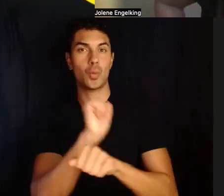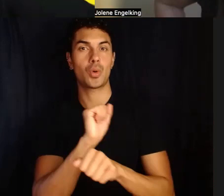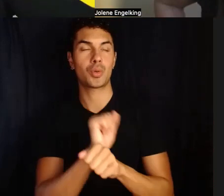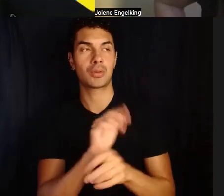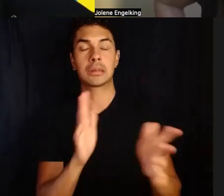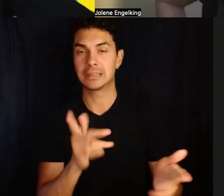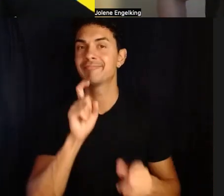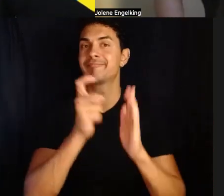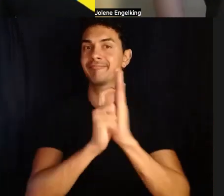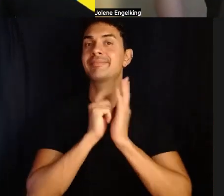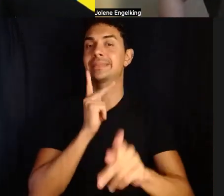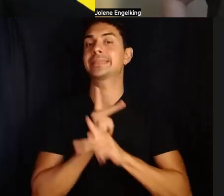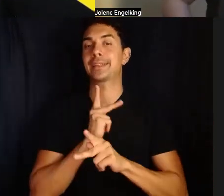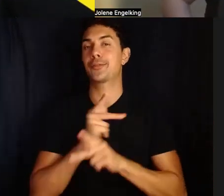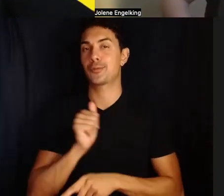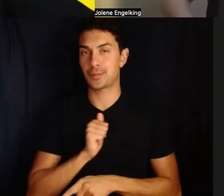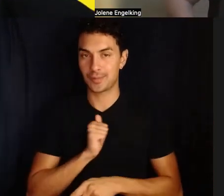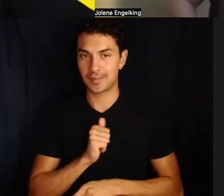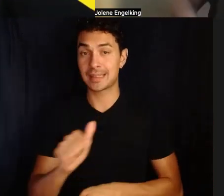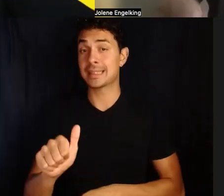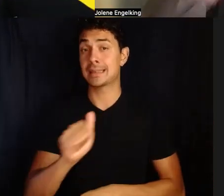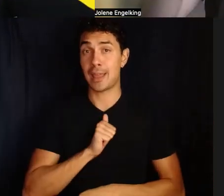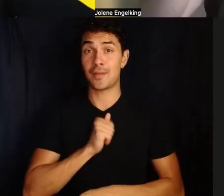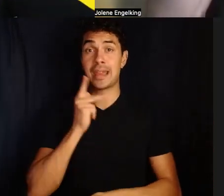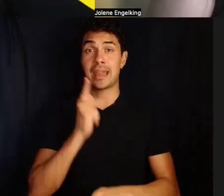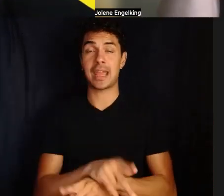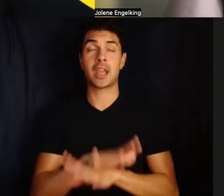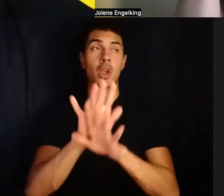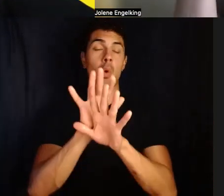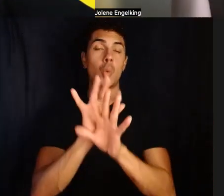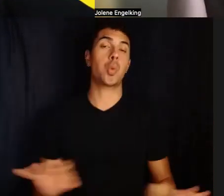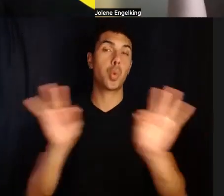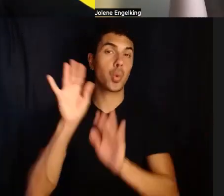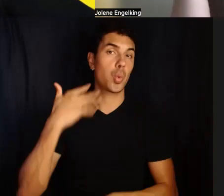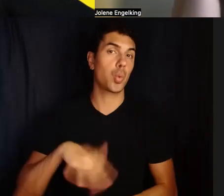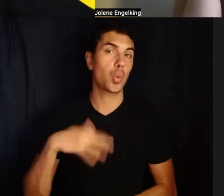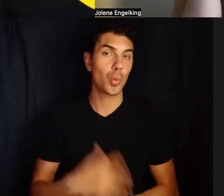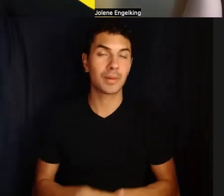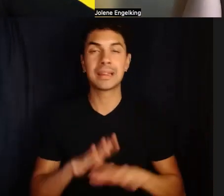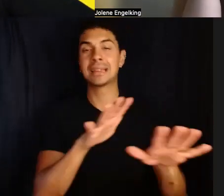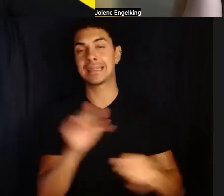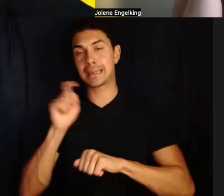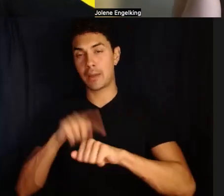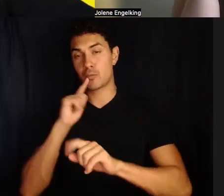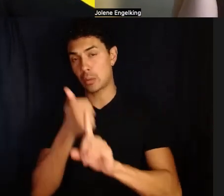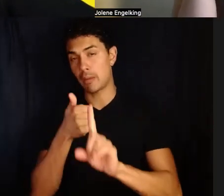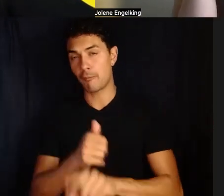We self-care is so important, but like really do we take time for ourselves? So I'm